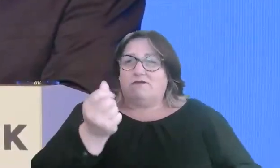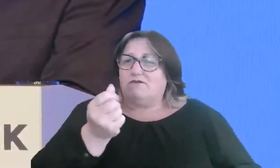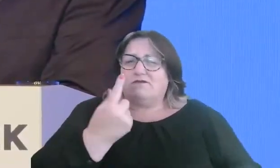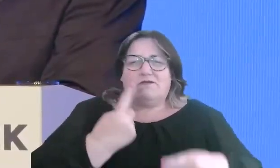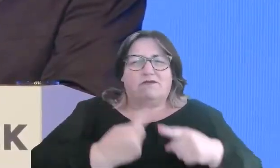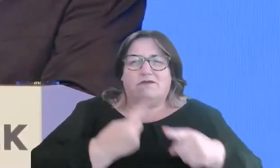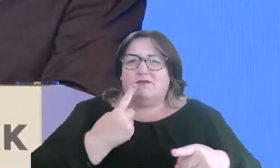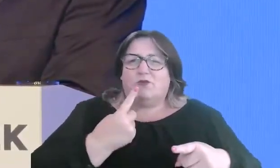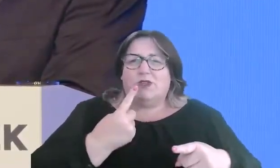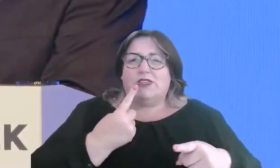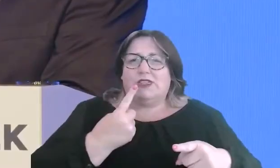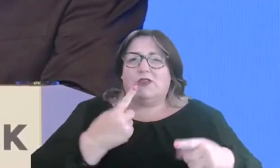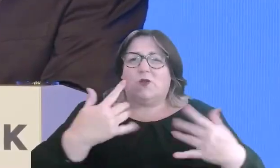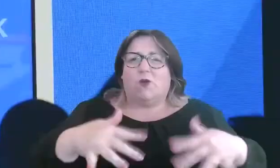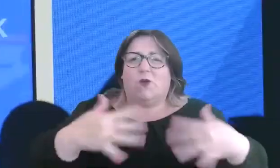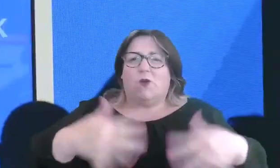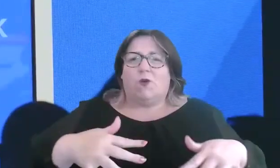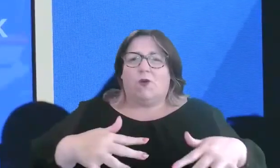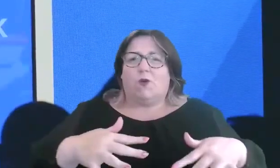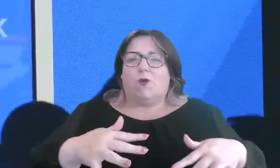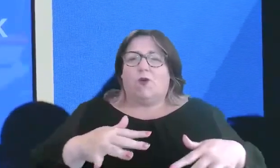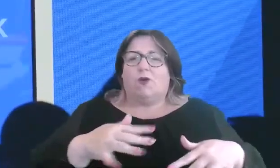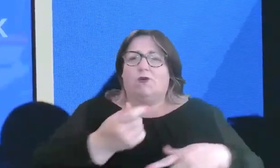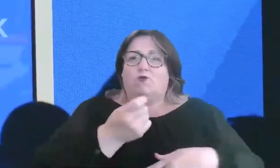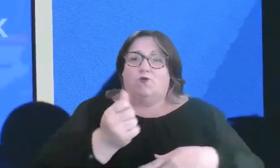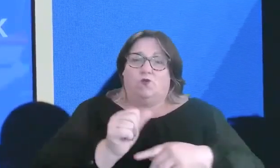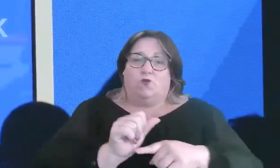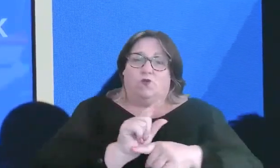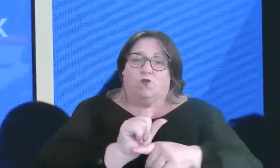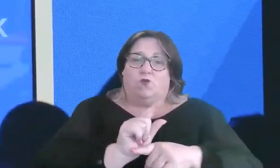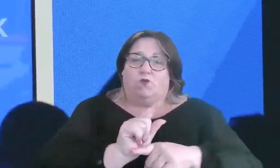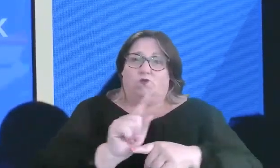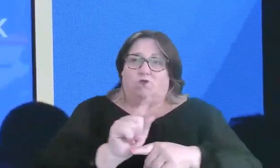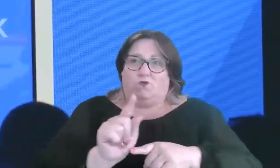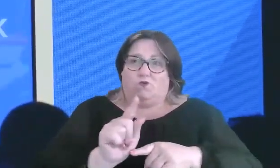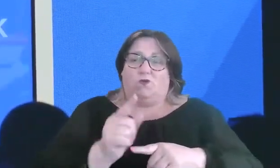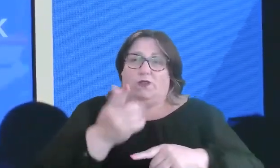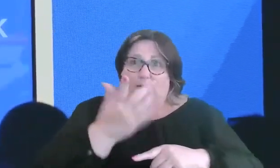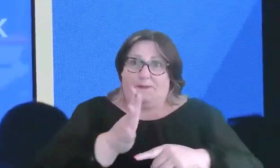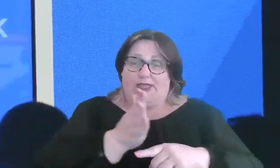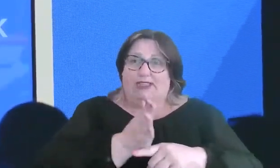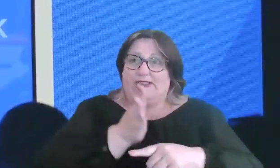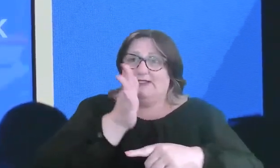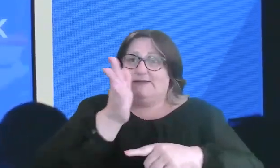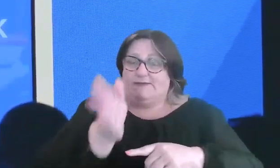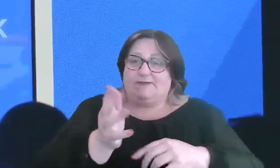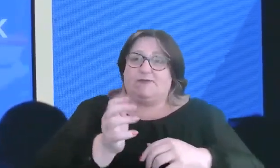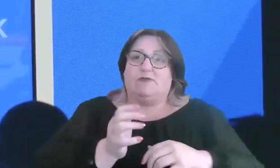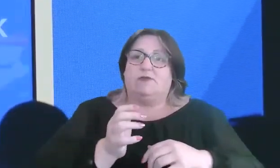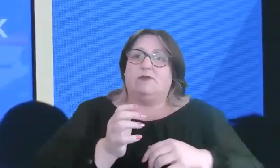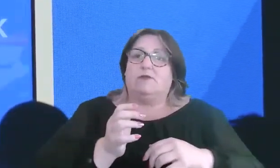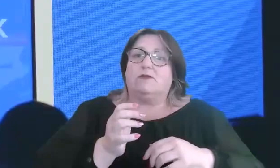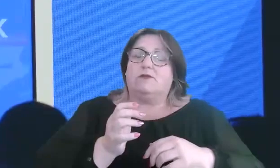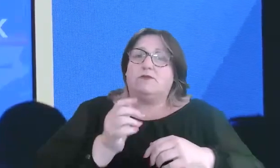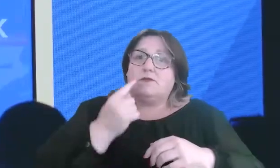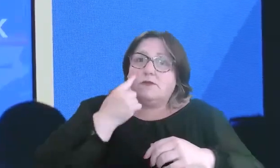that particular occasion. And shortly after that, I had an incident where I was being shown AI and stethoscopes